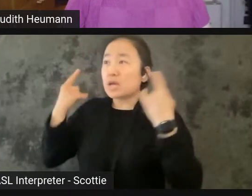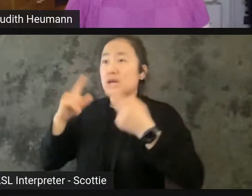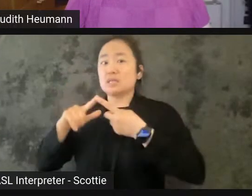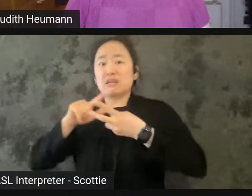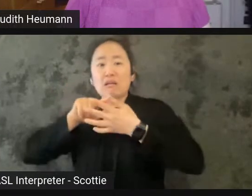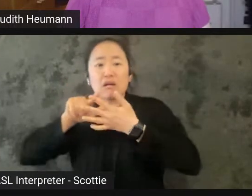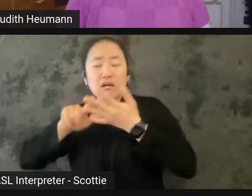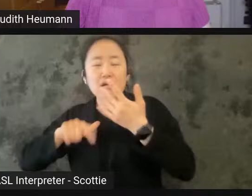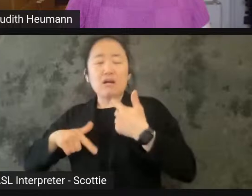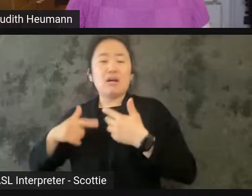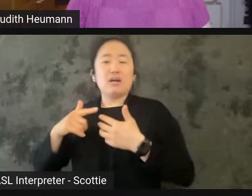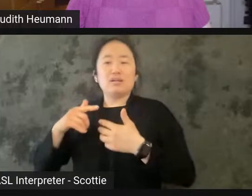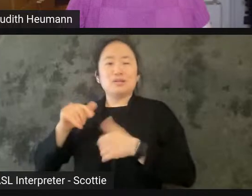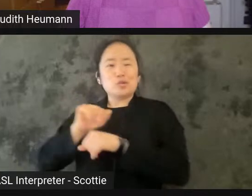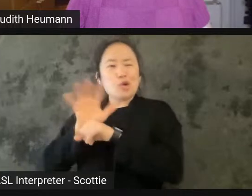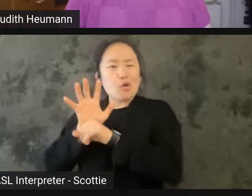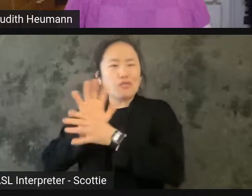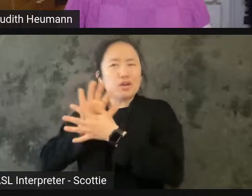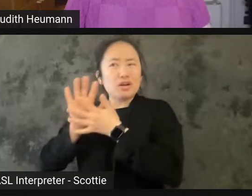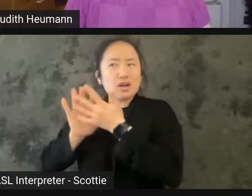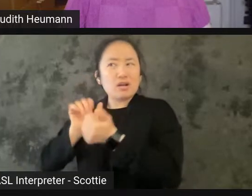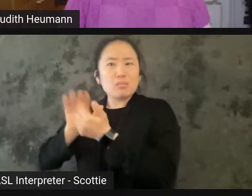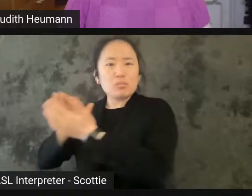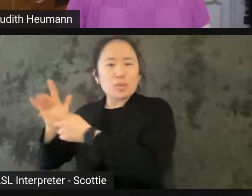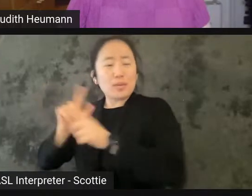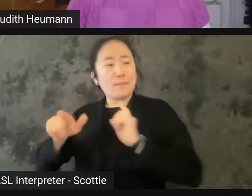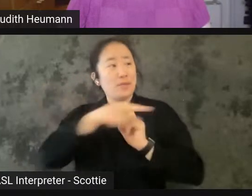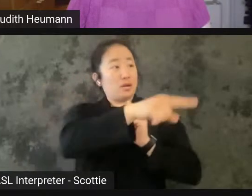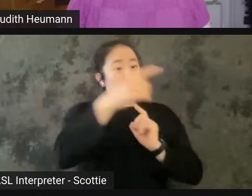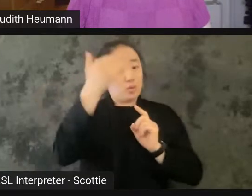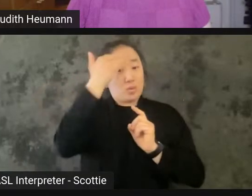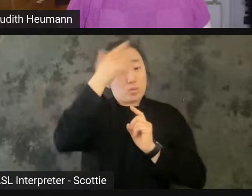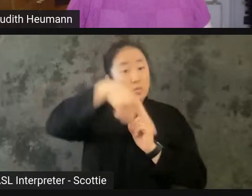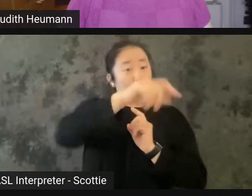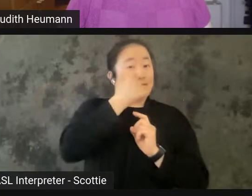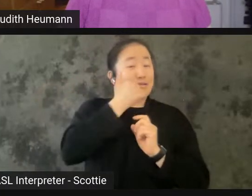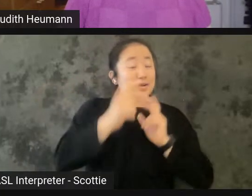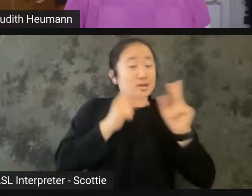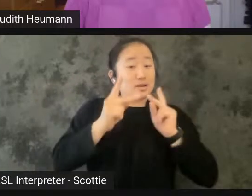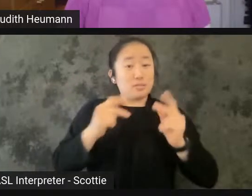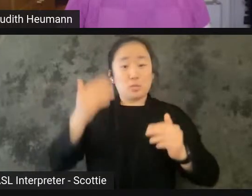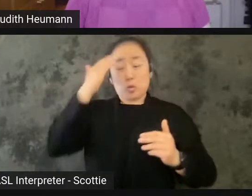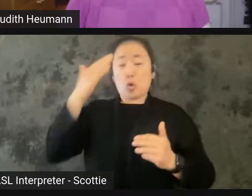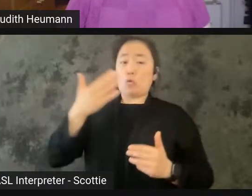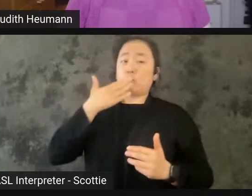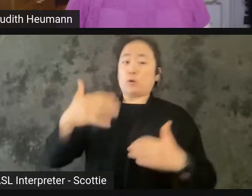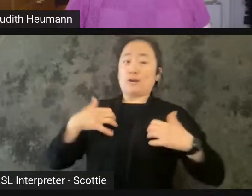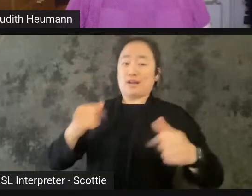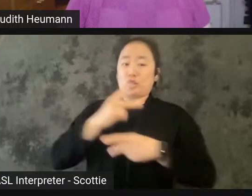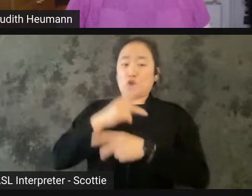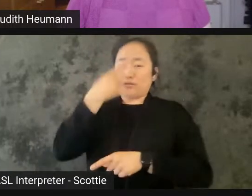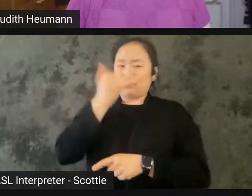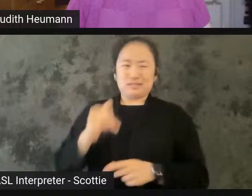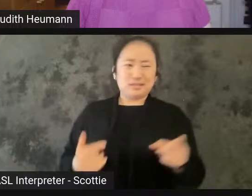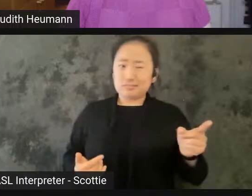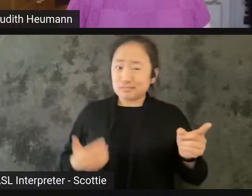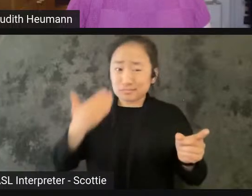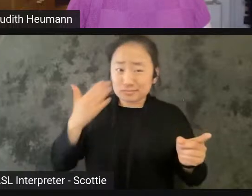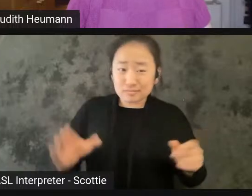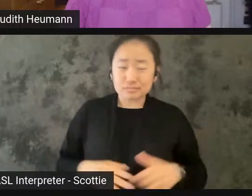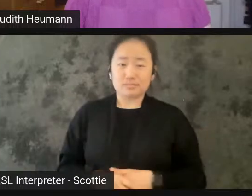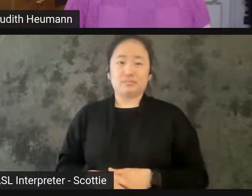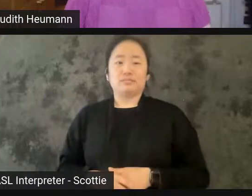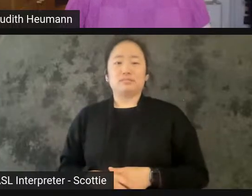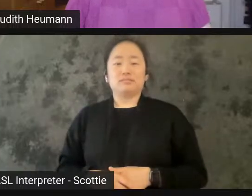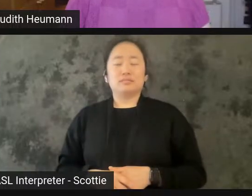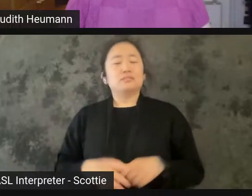And looking at how do we tell these stories in a way that don't make people